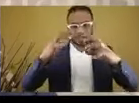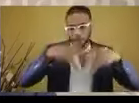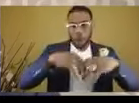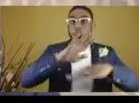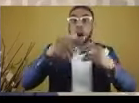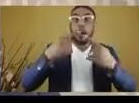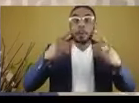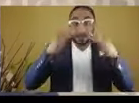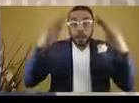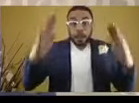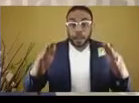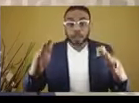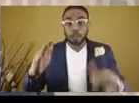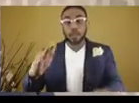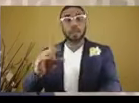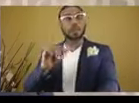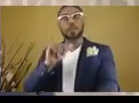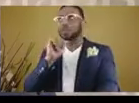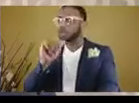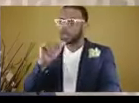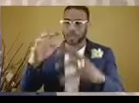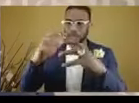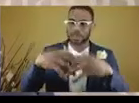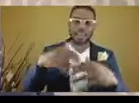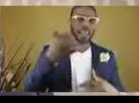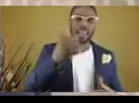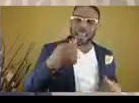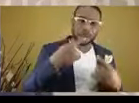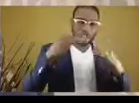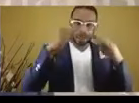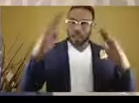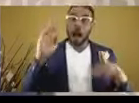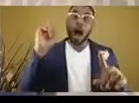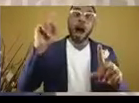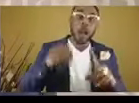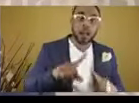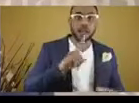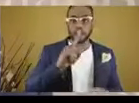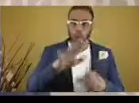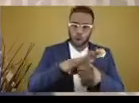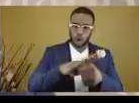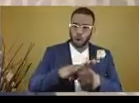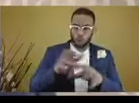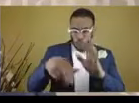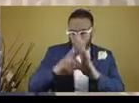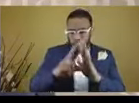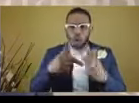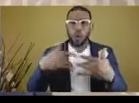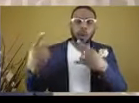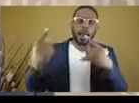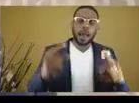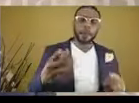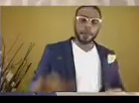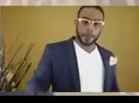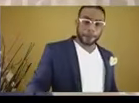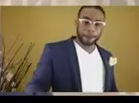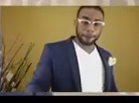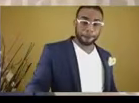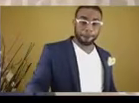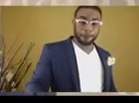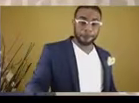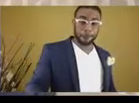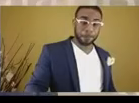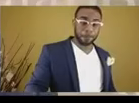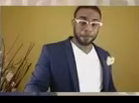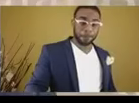public housing. Do not tear down any public housing until there is a local review of what's happening there. In Atlanta,